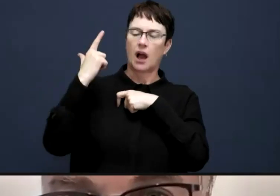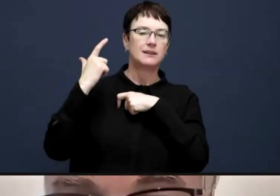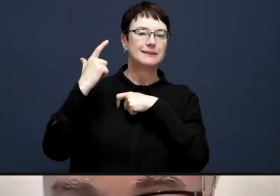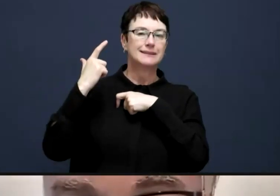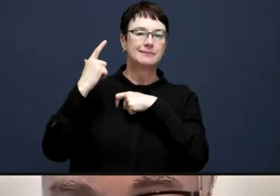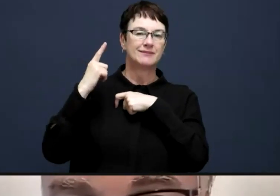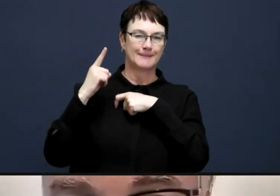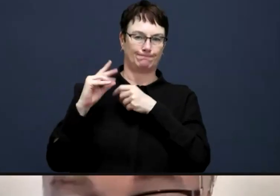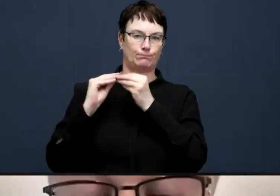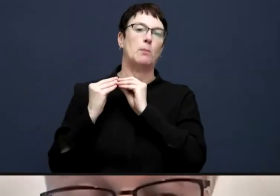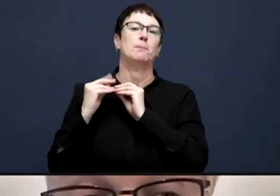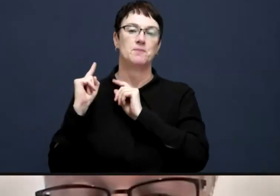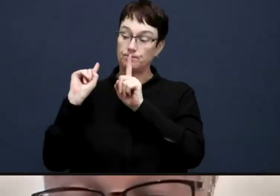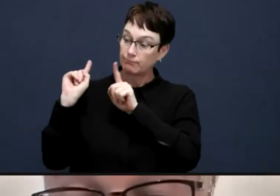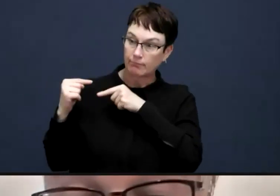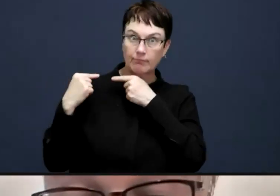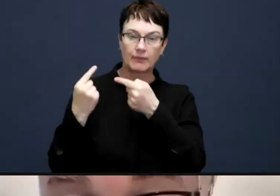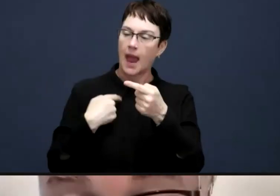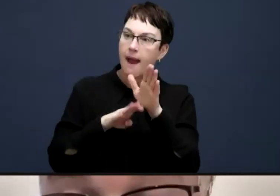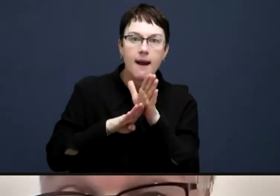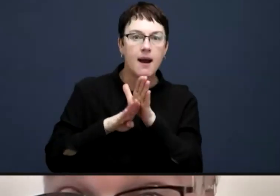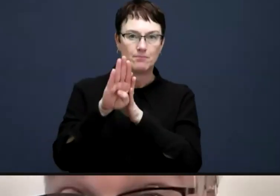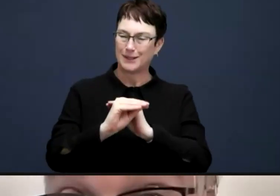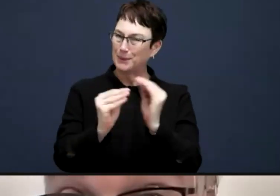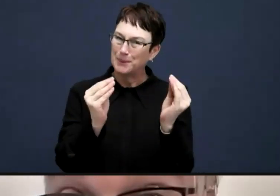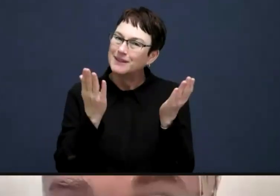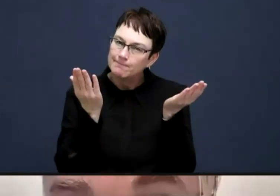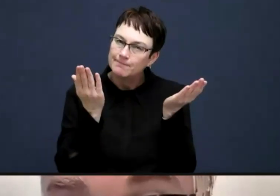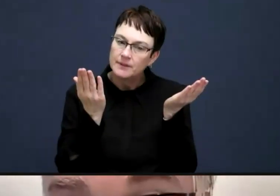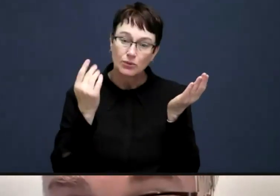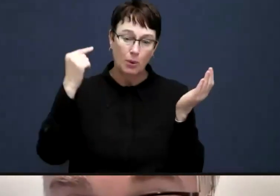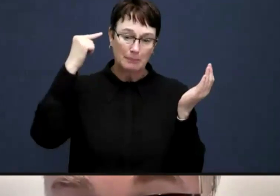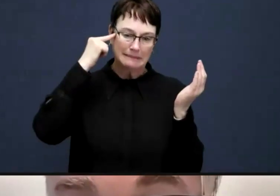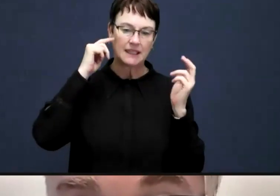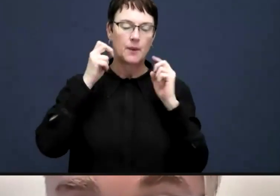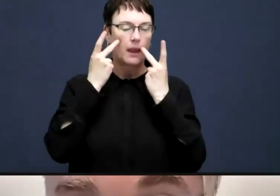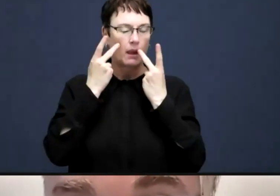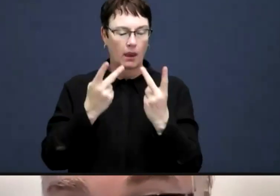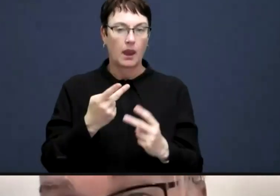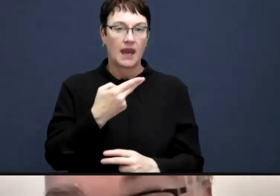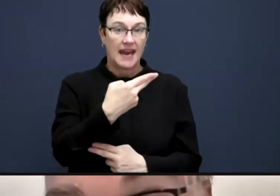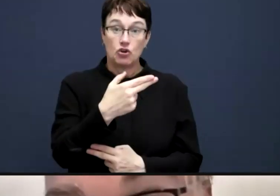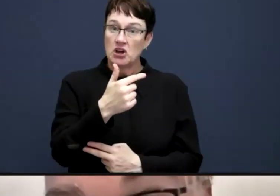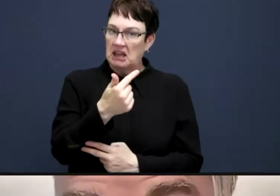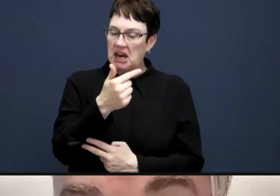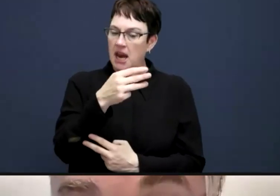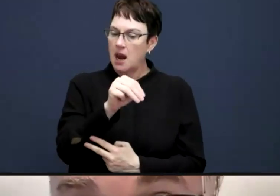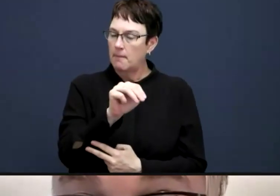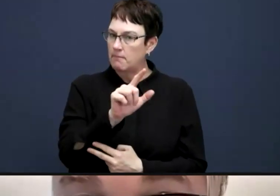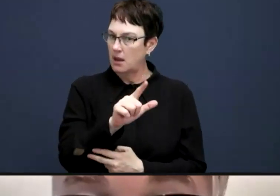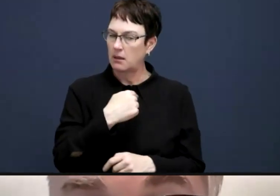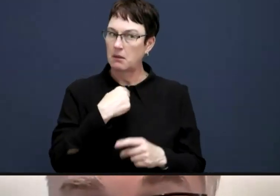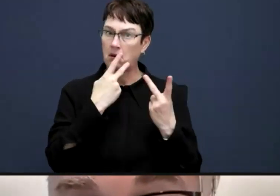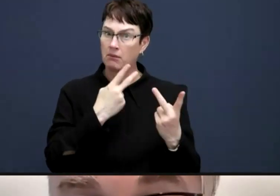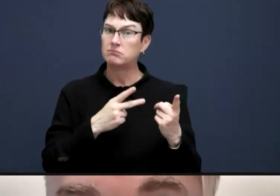make a change. I'm really excited to hear what we just heard about moving towards HTML. This is something I've been talking about with regards to EAA and